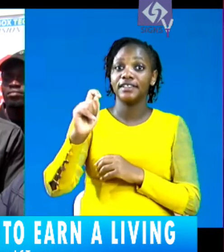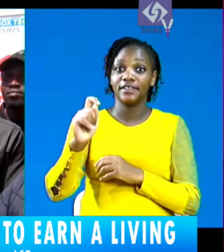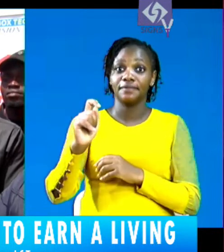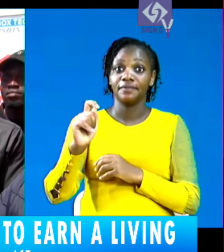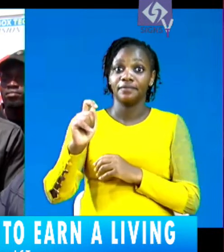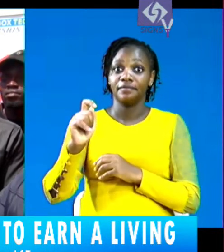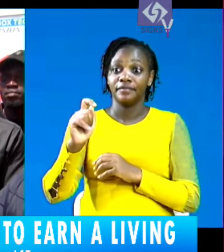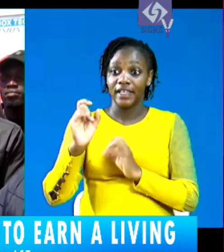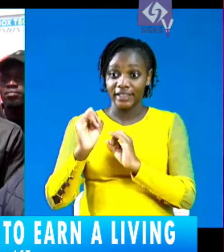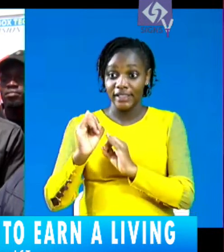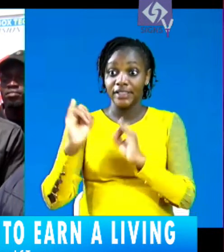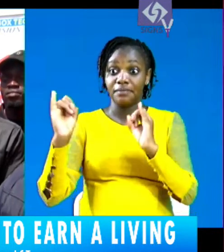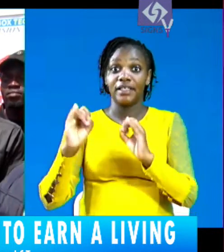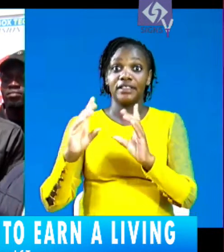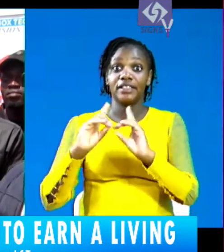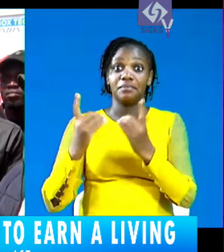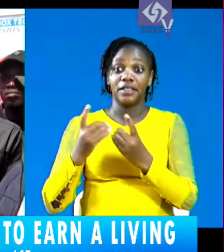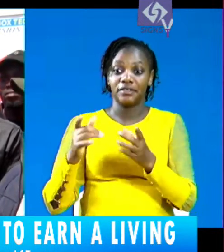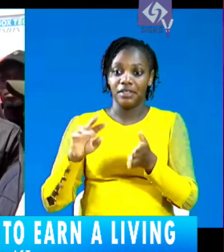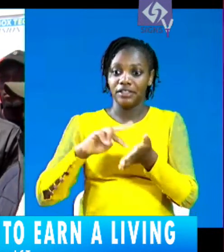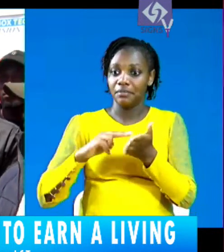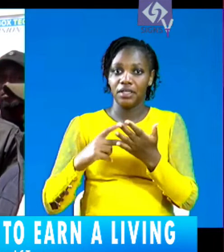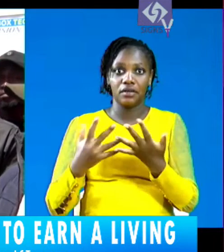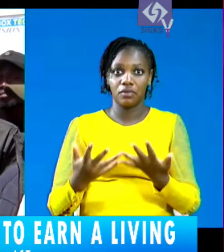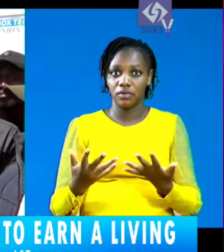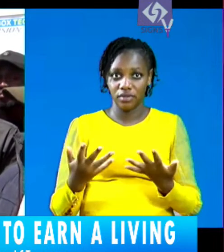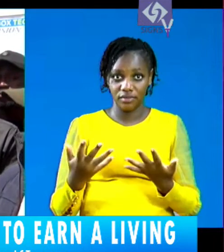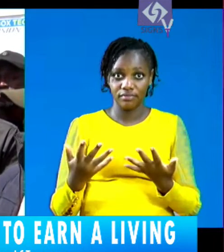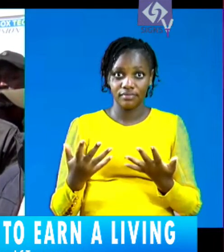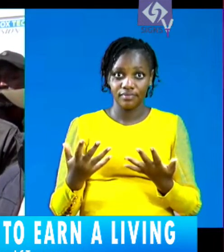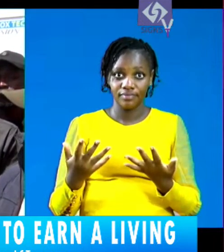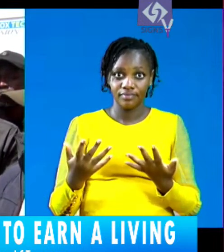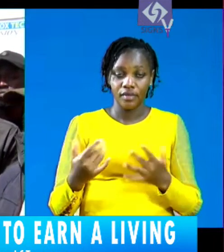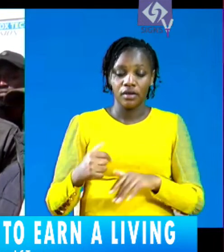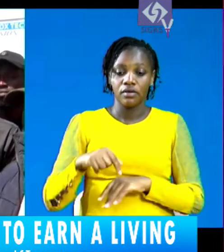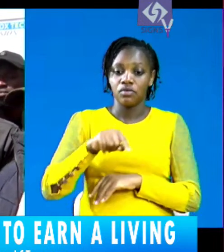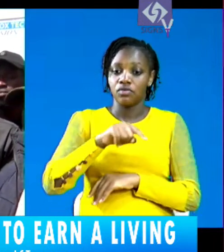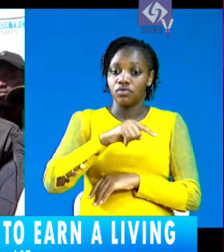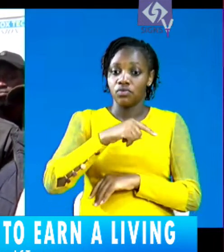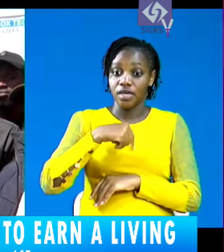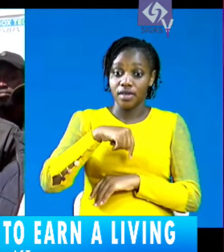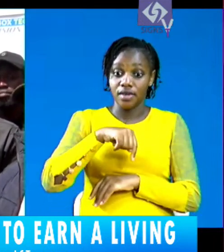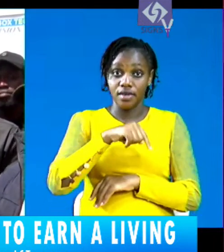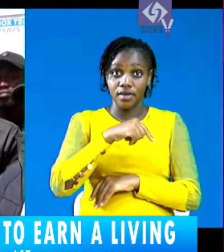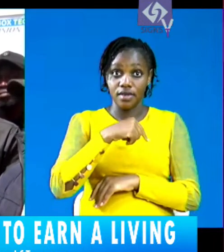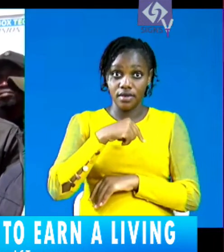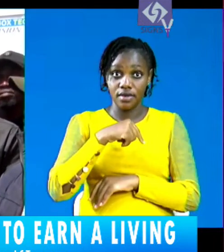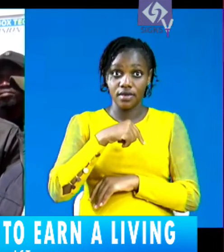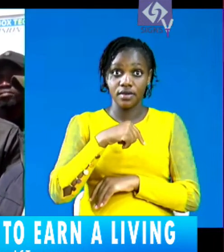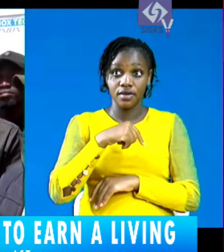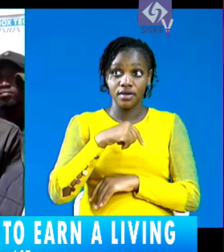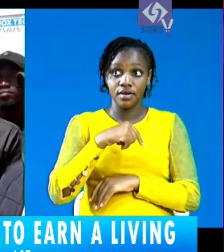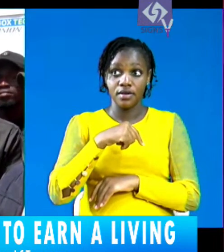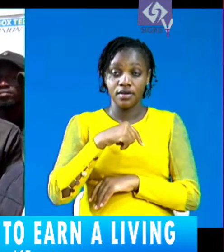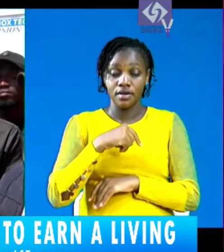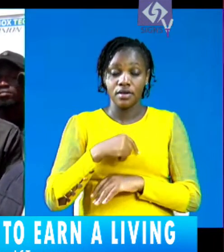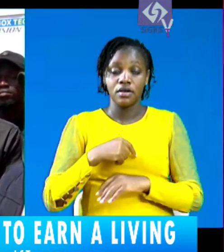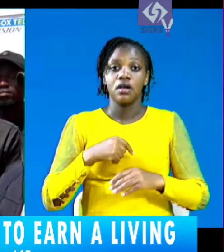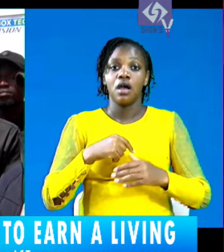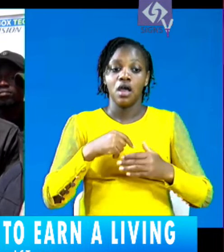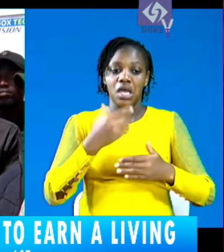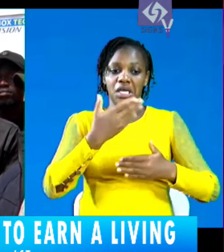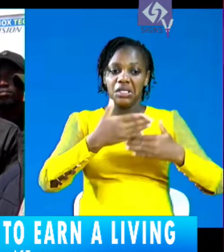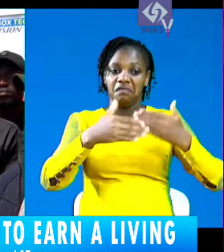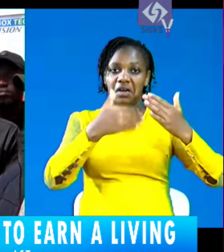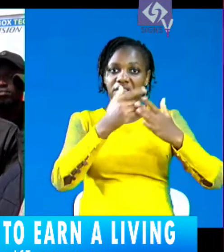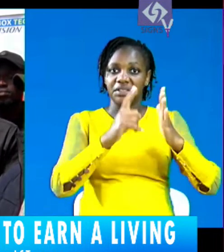department. And so far, we are, as a department, we are laying infrastructure. We